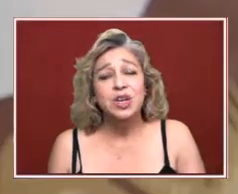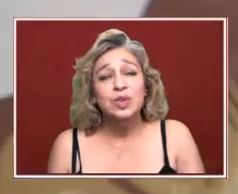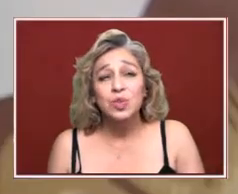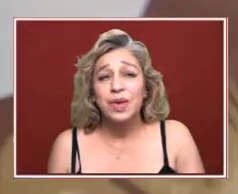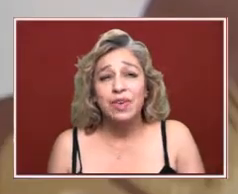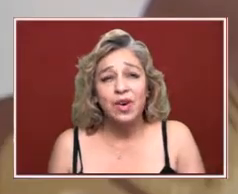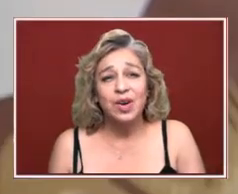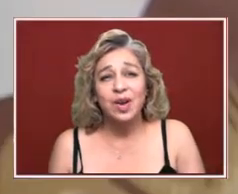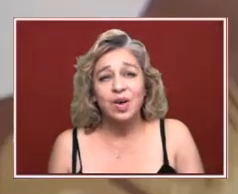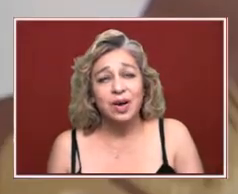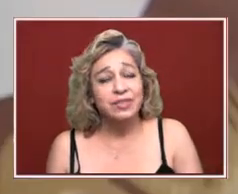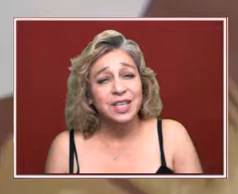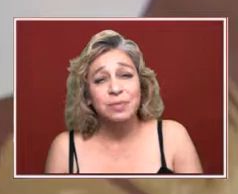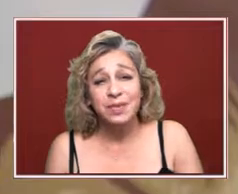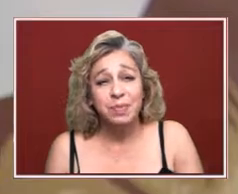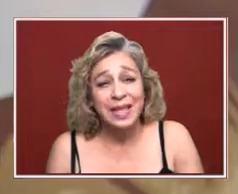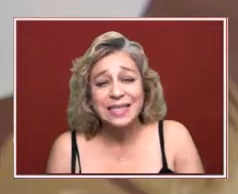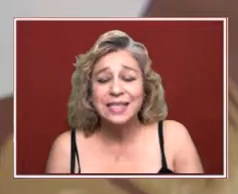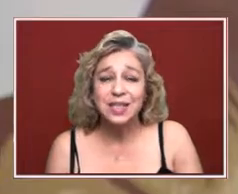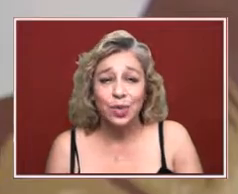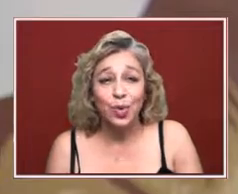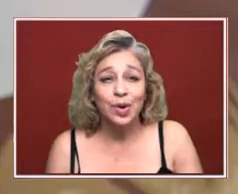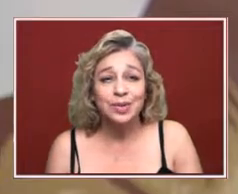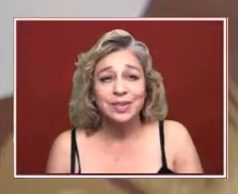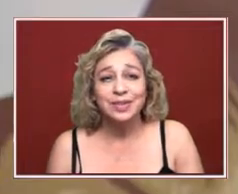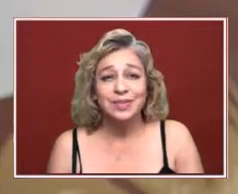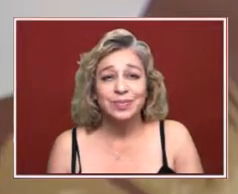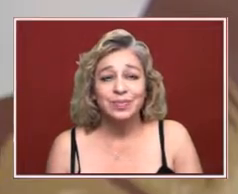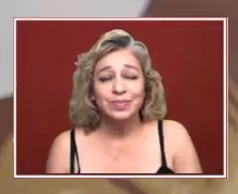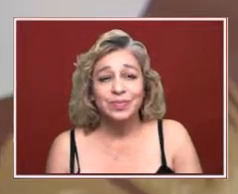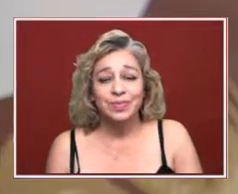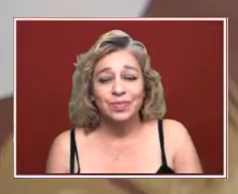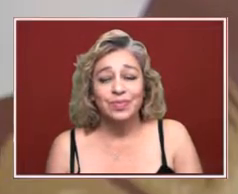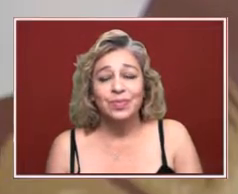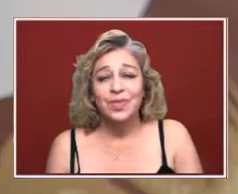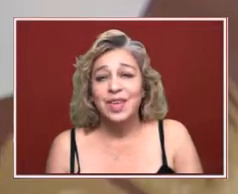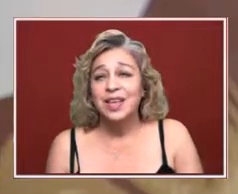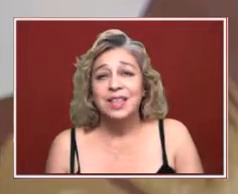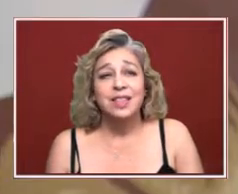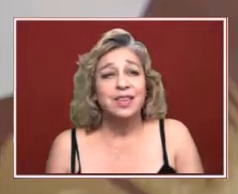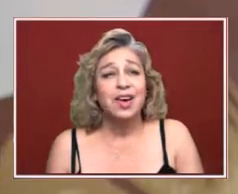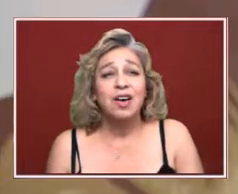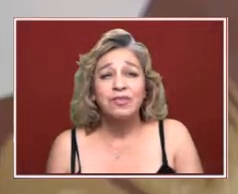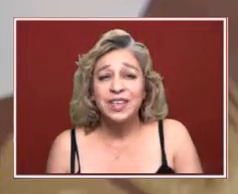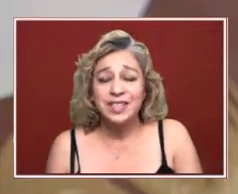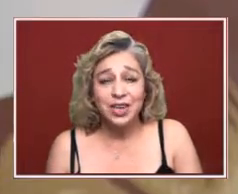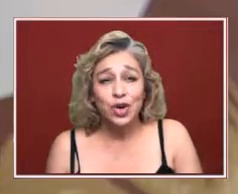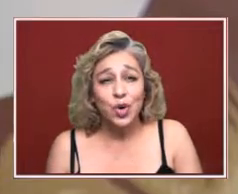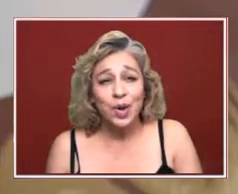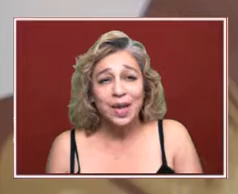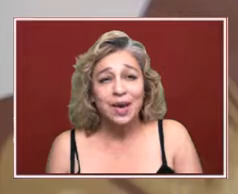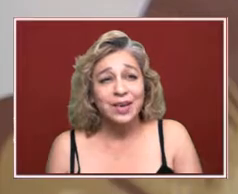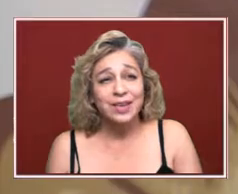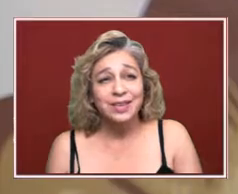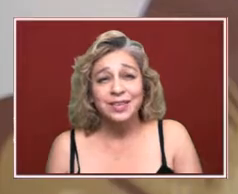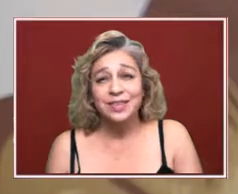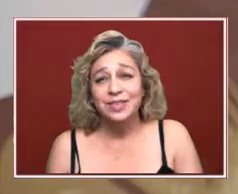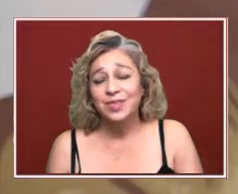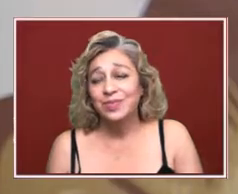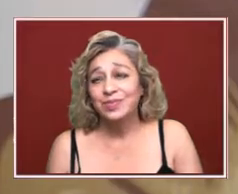bad news we've heard of some places in the world. El aumento de conflictos. The conflicts that are going